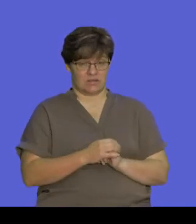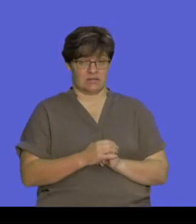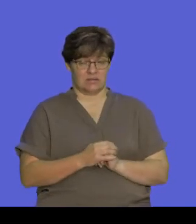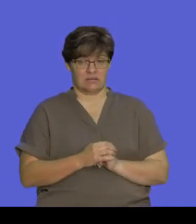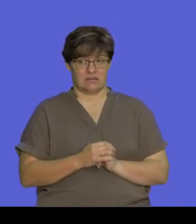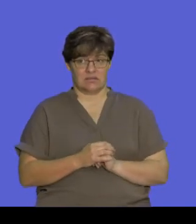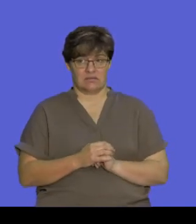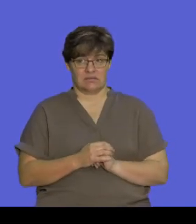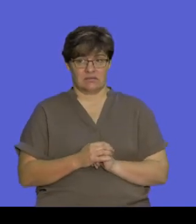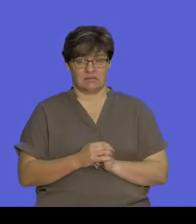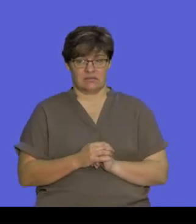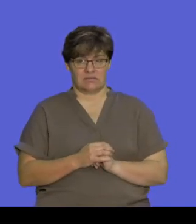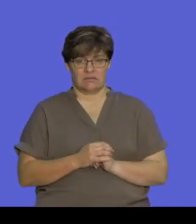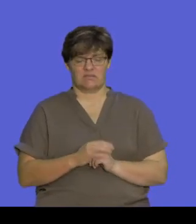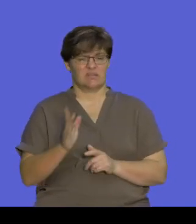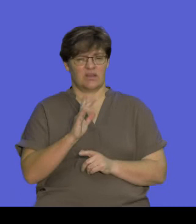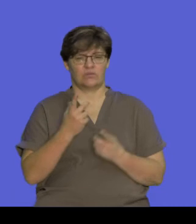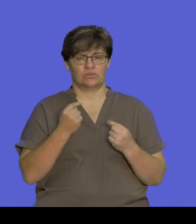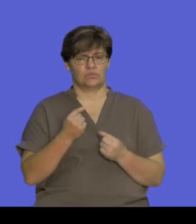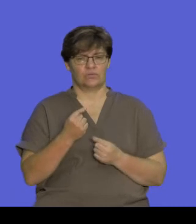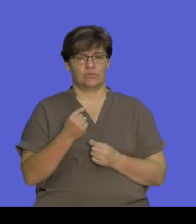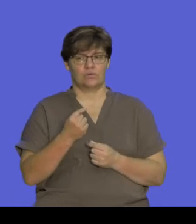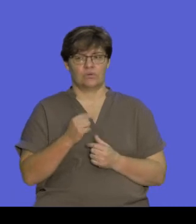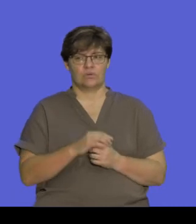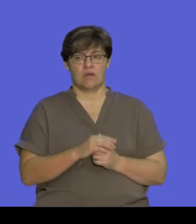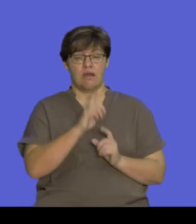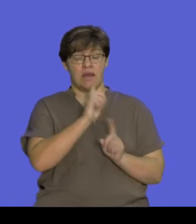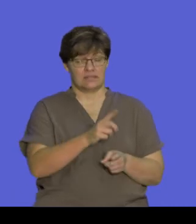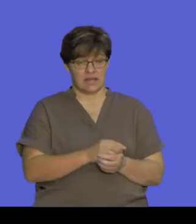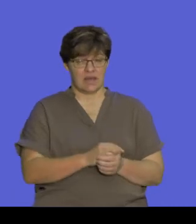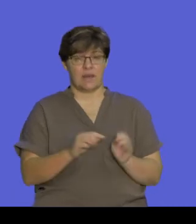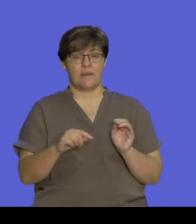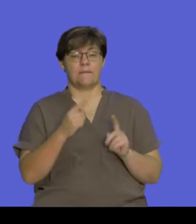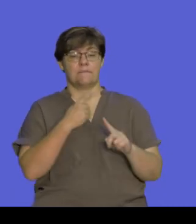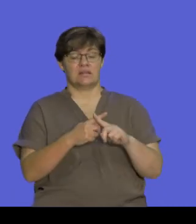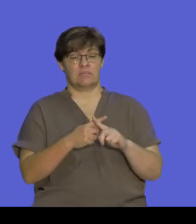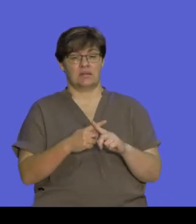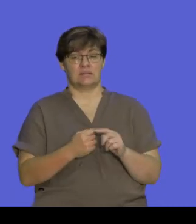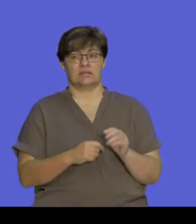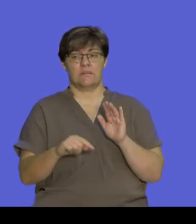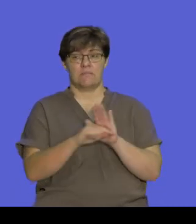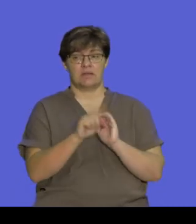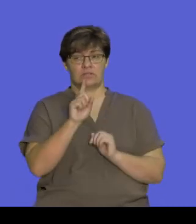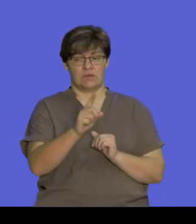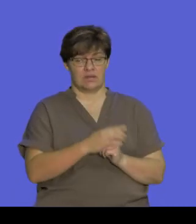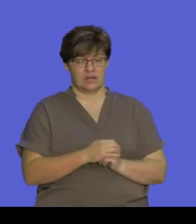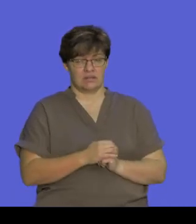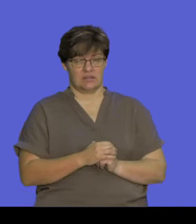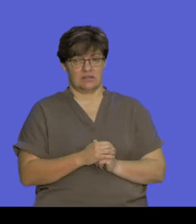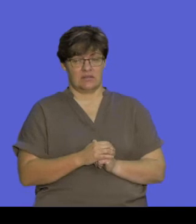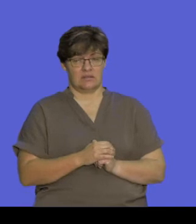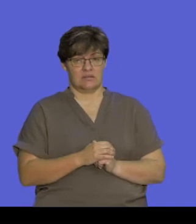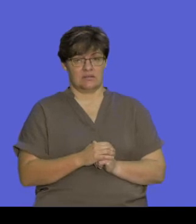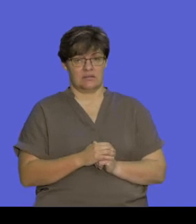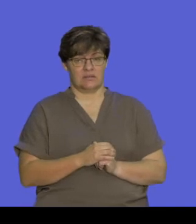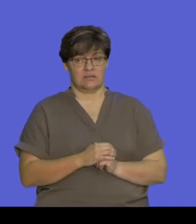just do the minus first. I want to take the answer and I'm going to multiply it by minus 1. See if